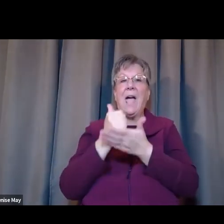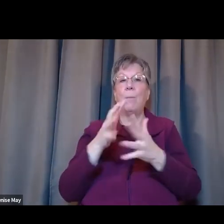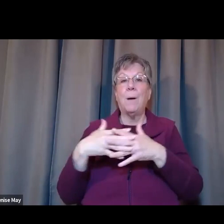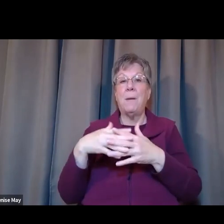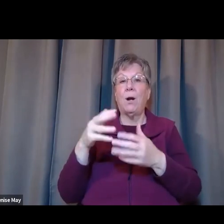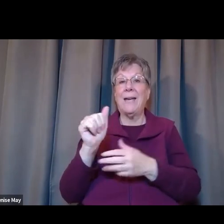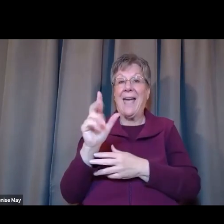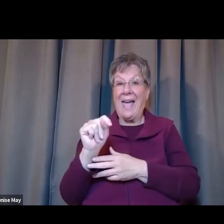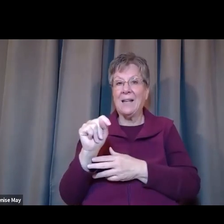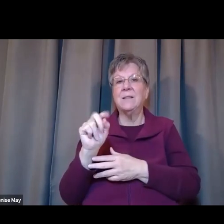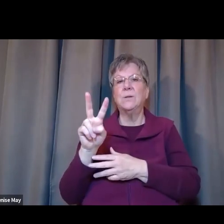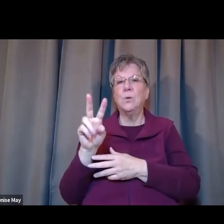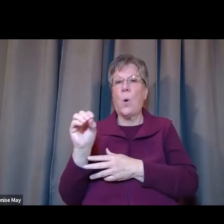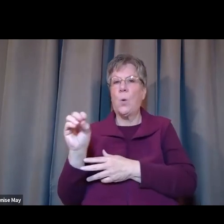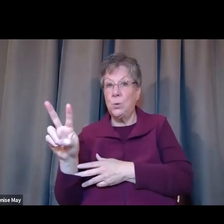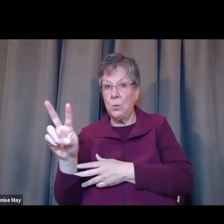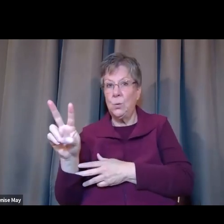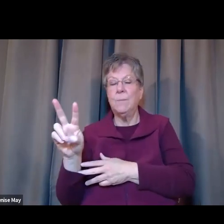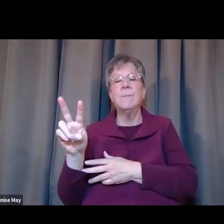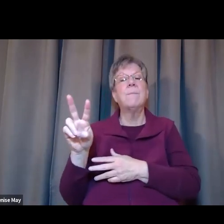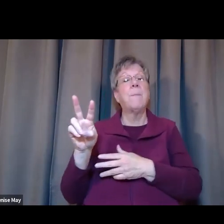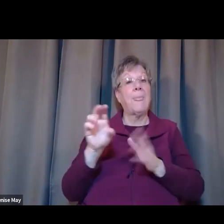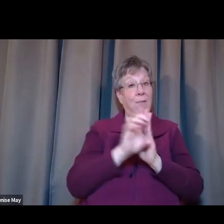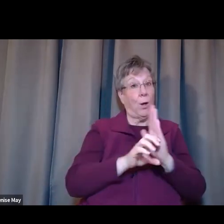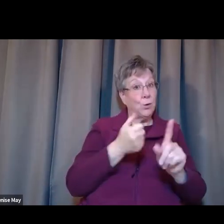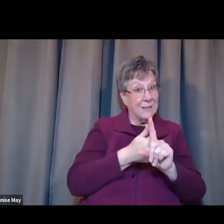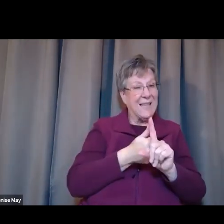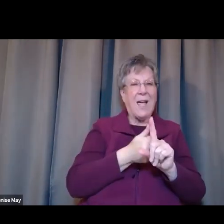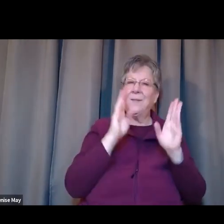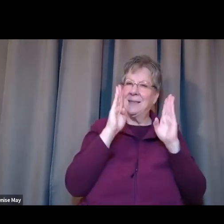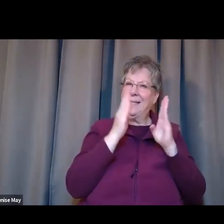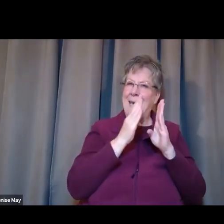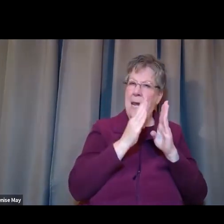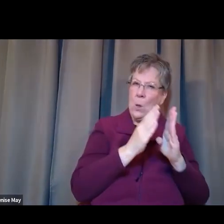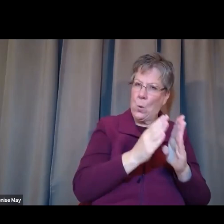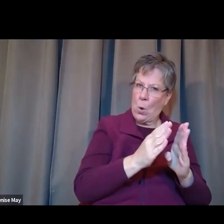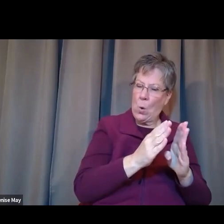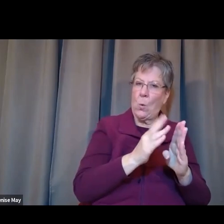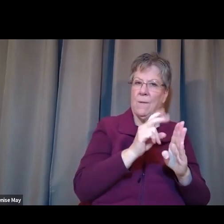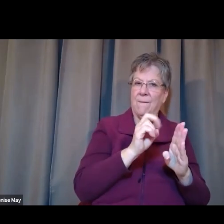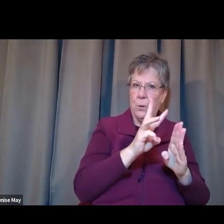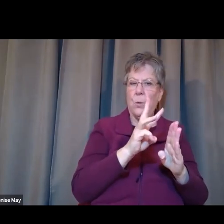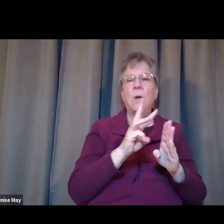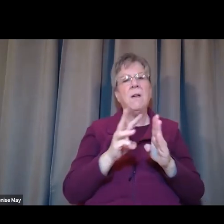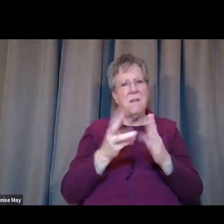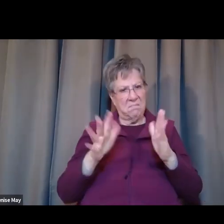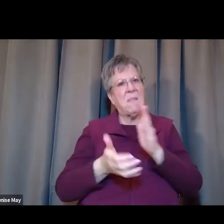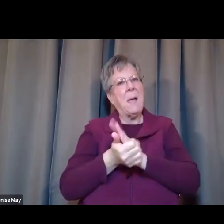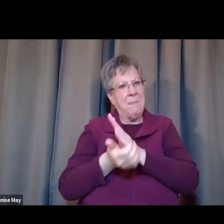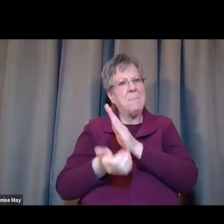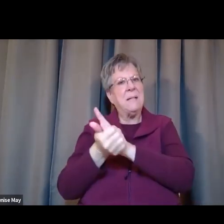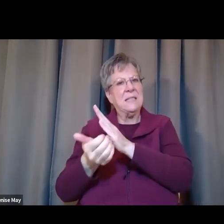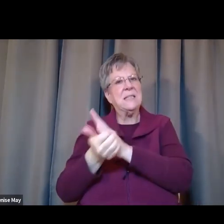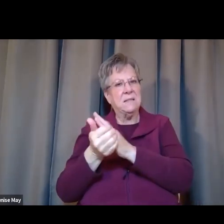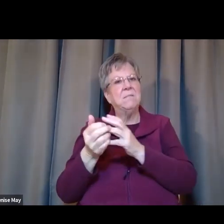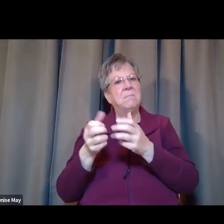of 2002. So while the Constitution is fairly narrow, there's been both in amendments and in federal statutes an attempt to